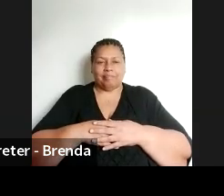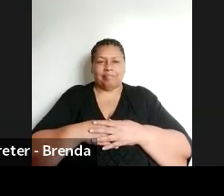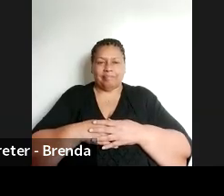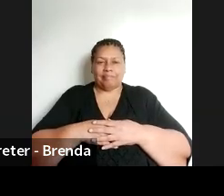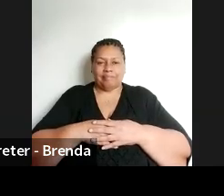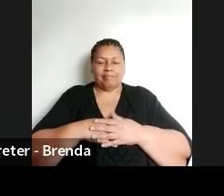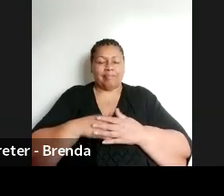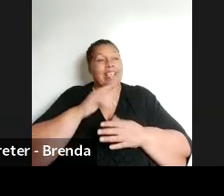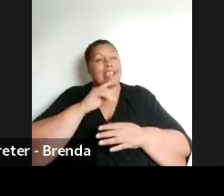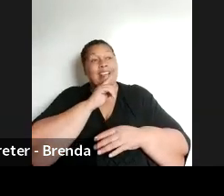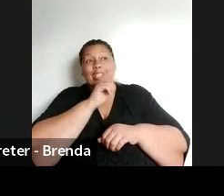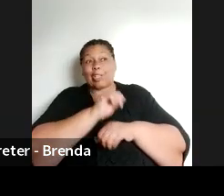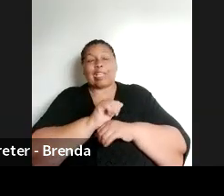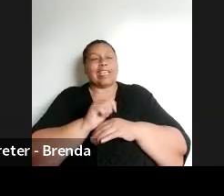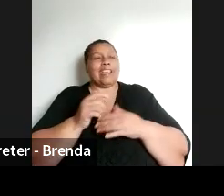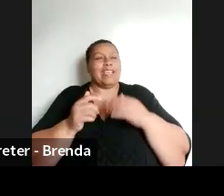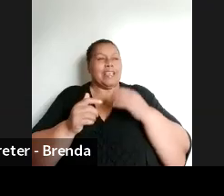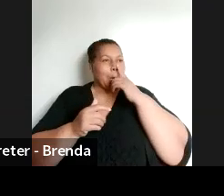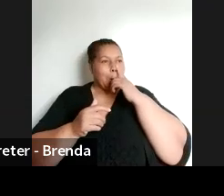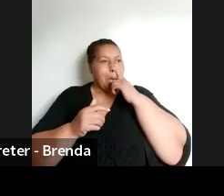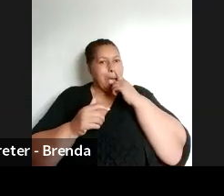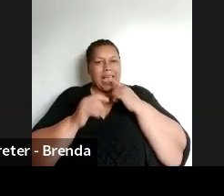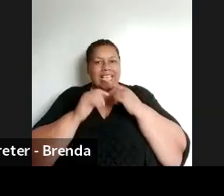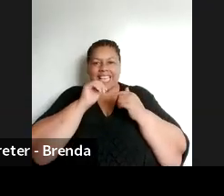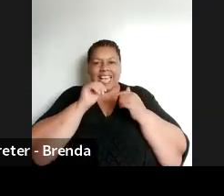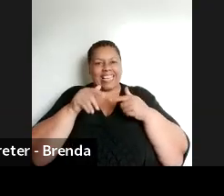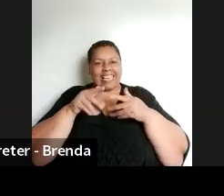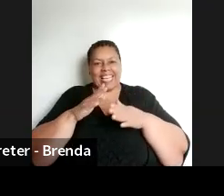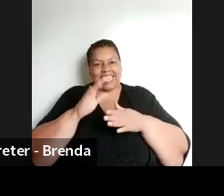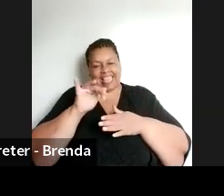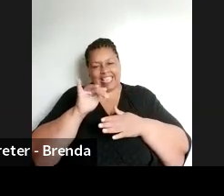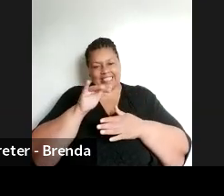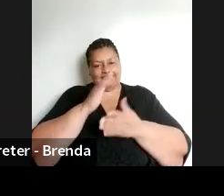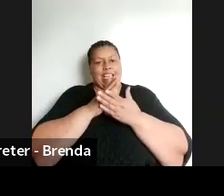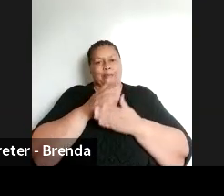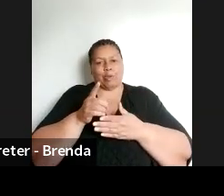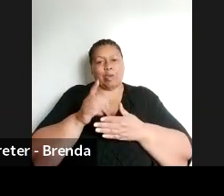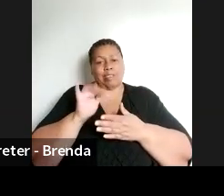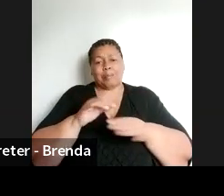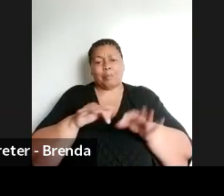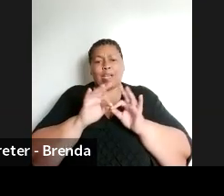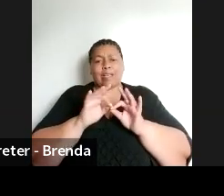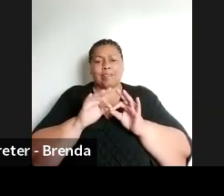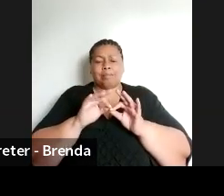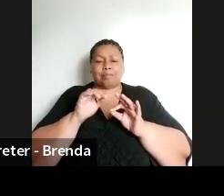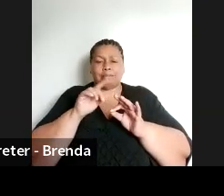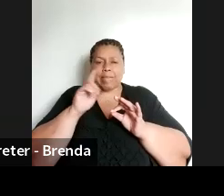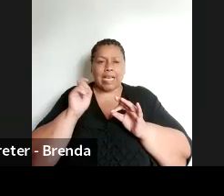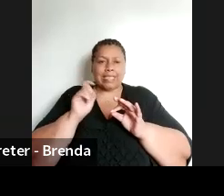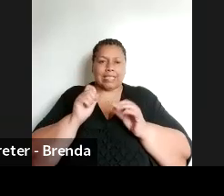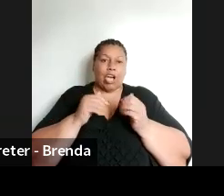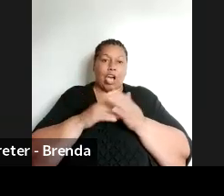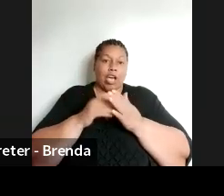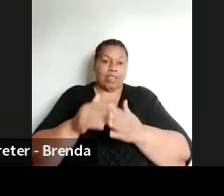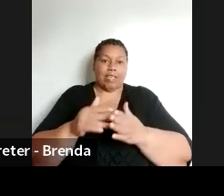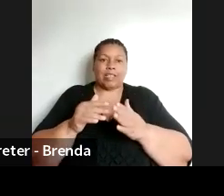Absolutely. They're not letting that stop you. And that's important because I think a lot of times parents don't